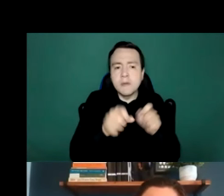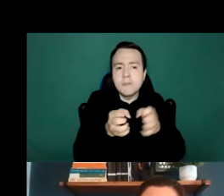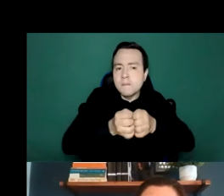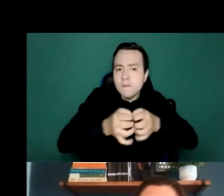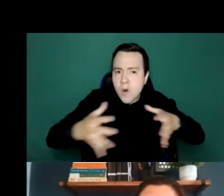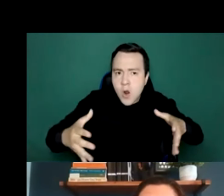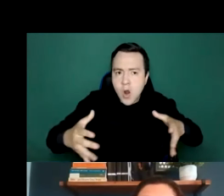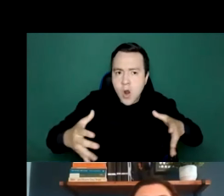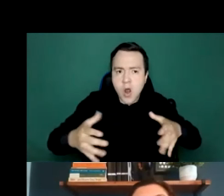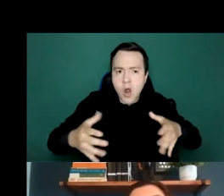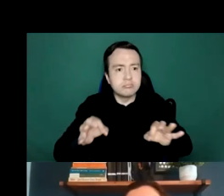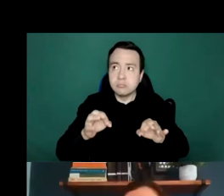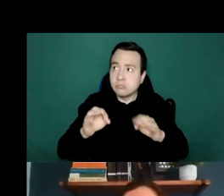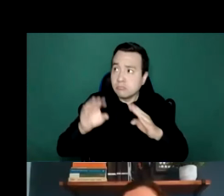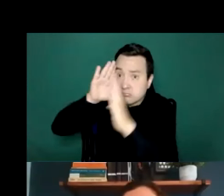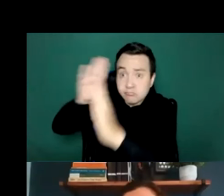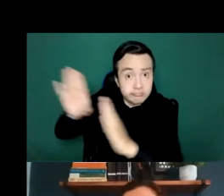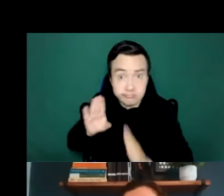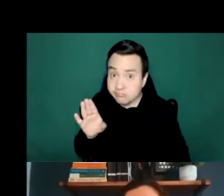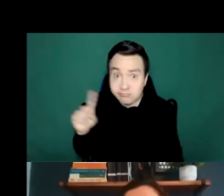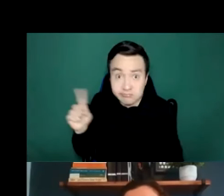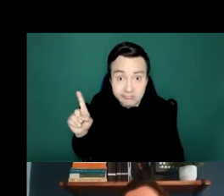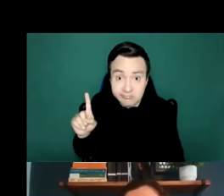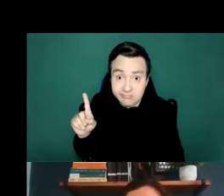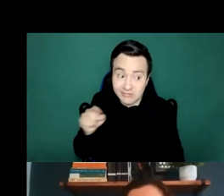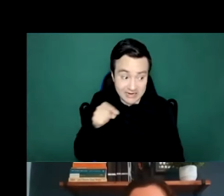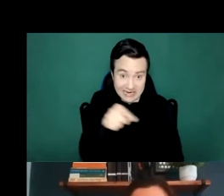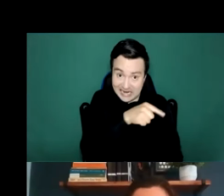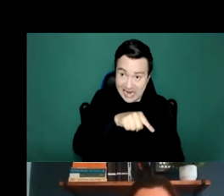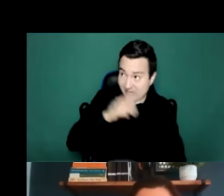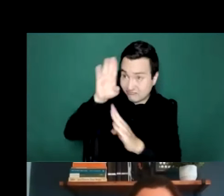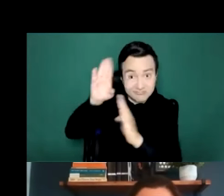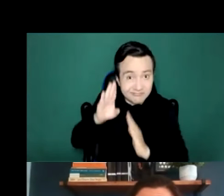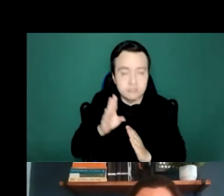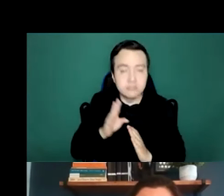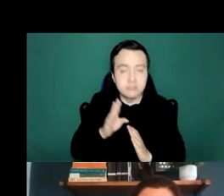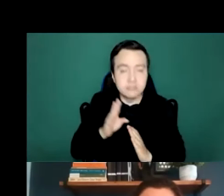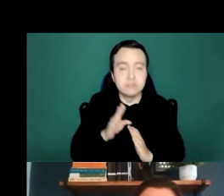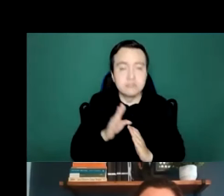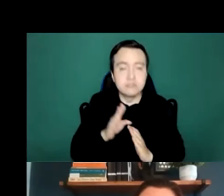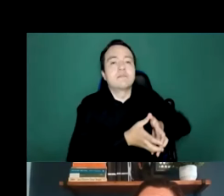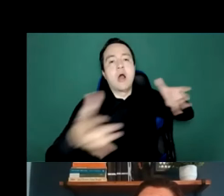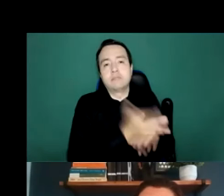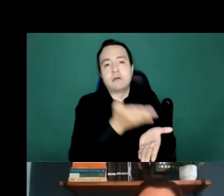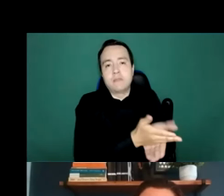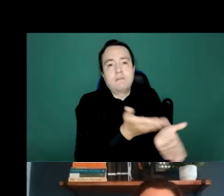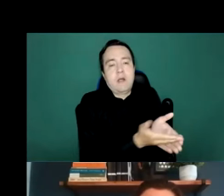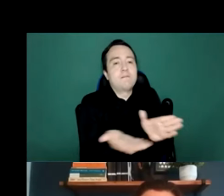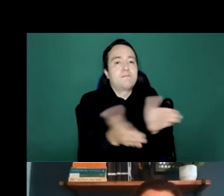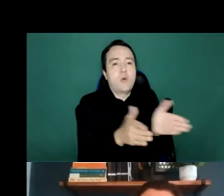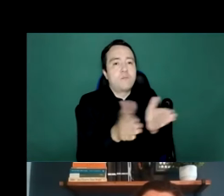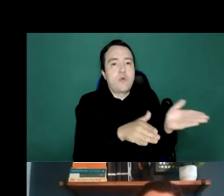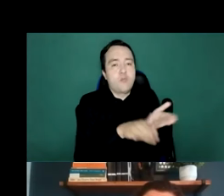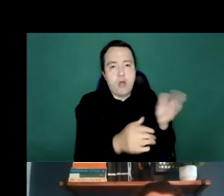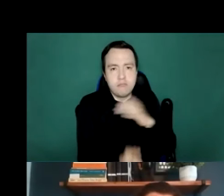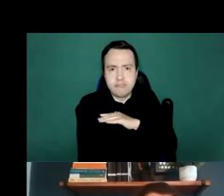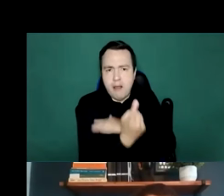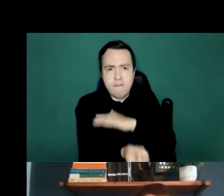for the healthcare in a timely manner, they also suffer high avoidable mortality rates.